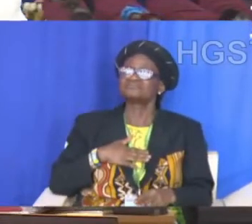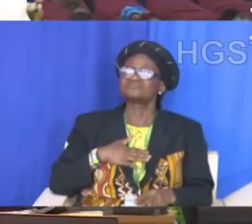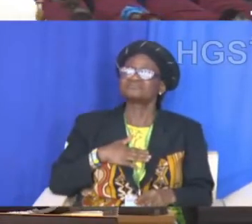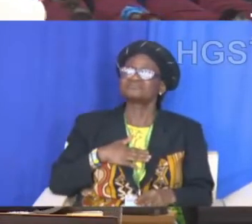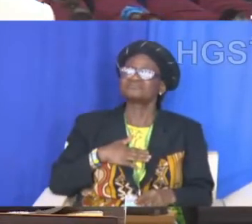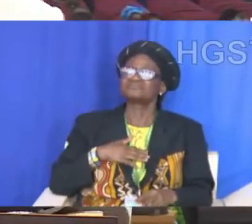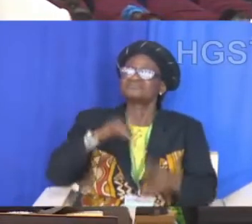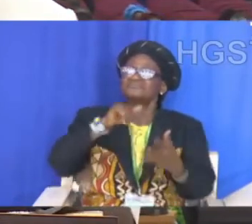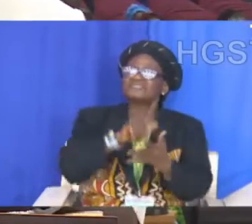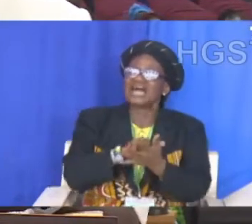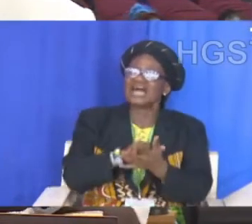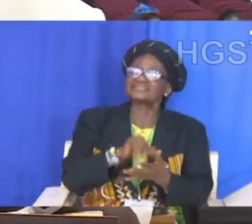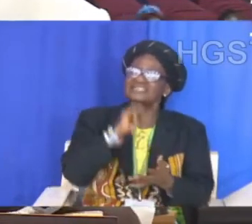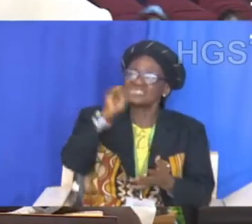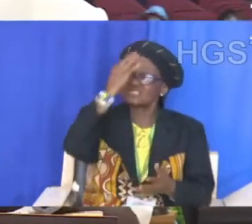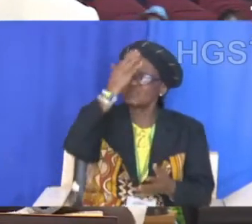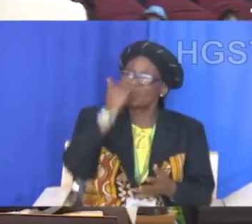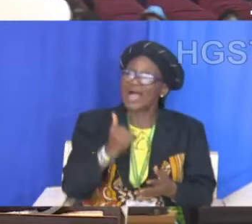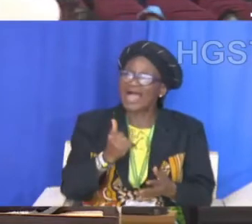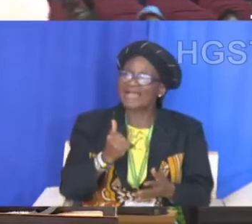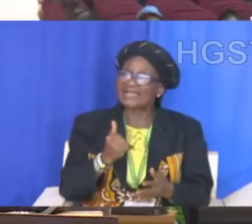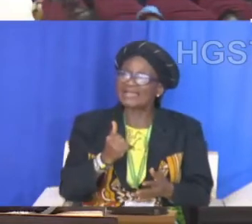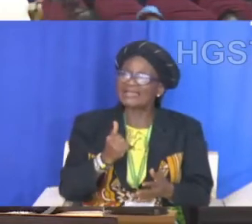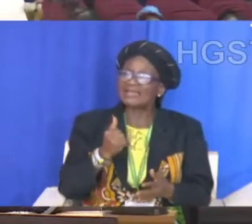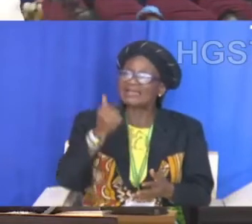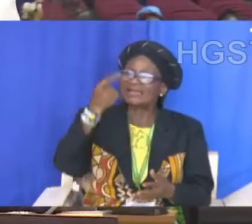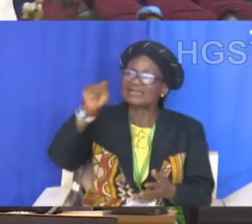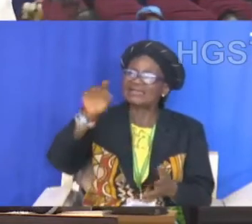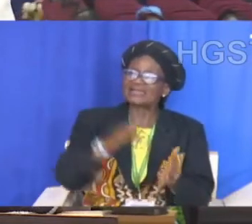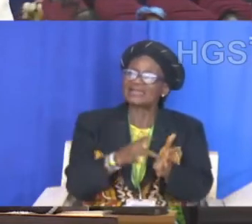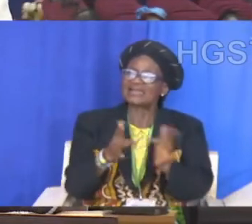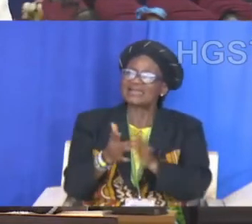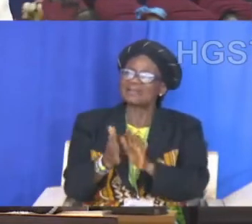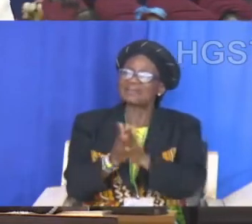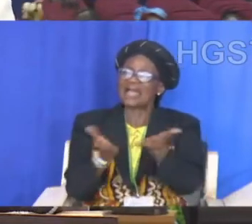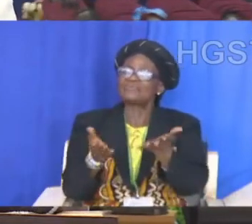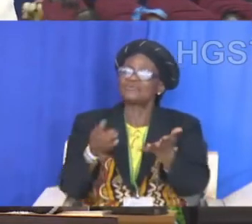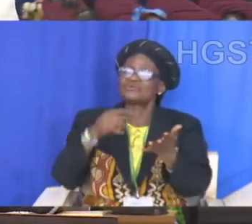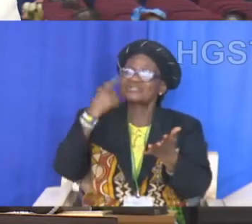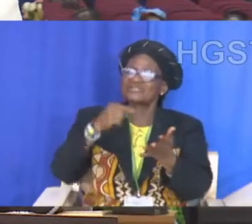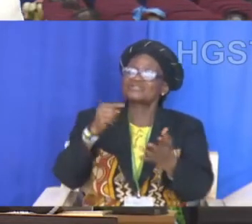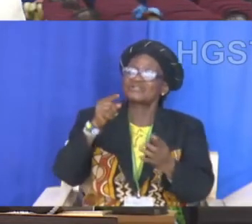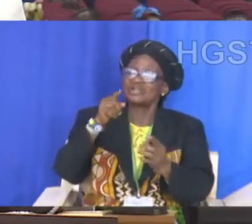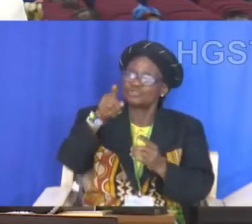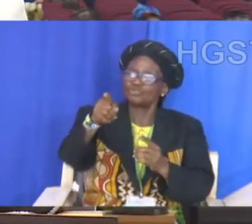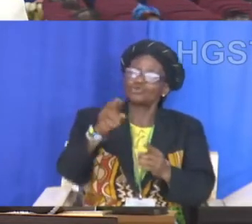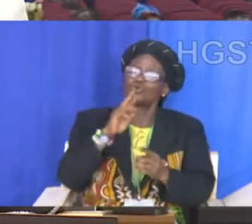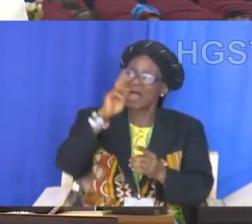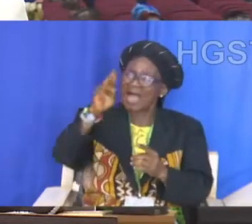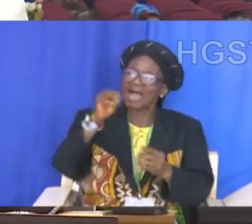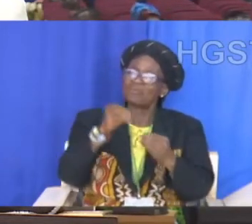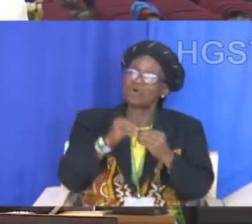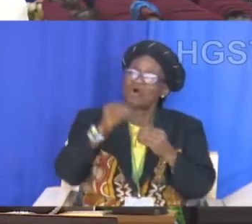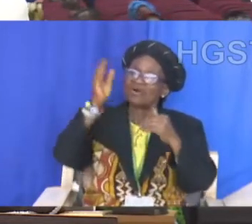That is why the Bible says you are more than conqueror.